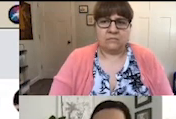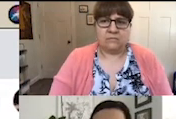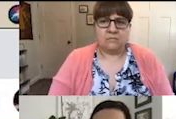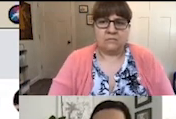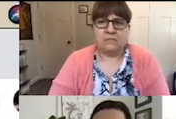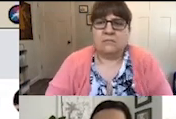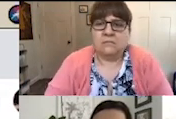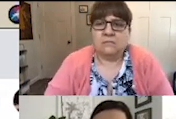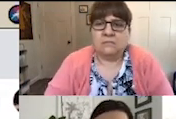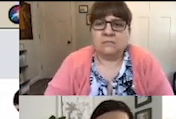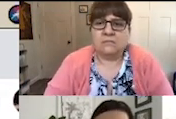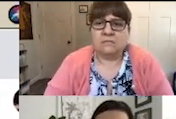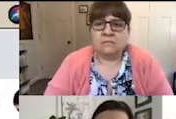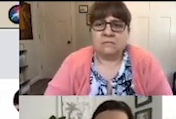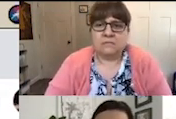one of the questions?